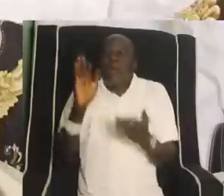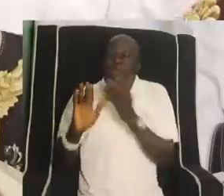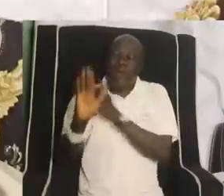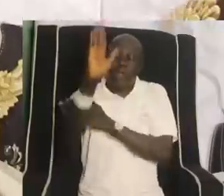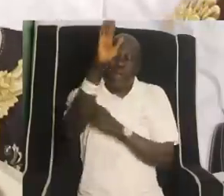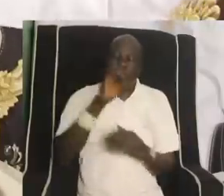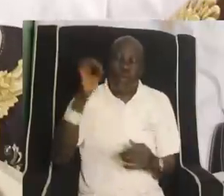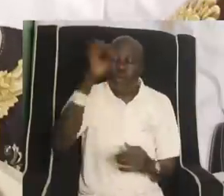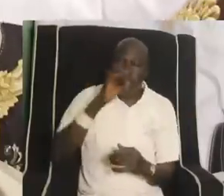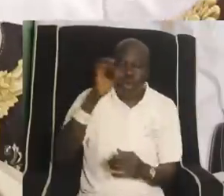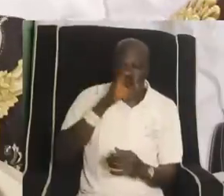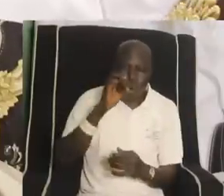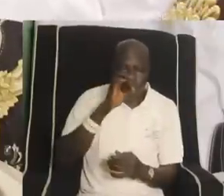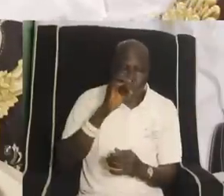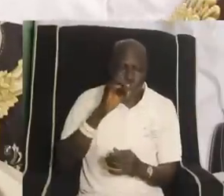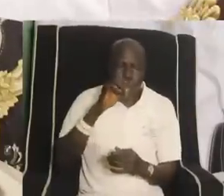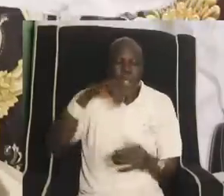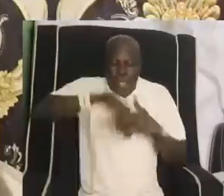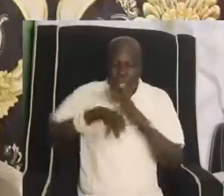Jesus.